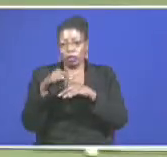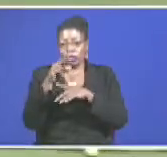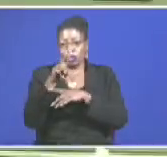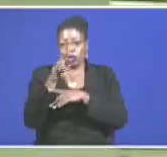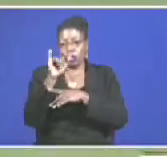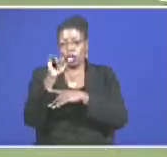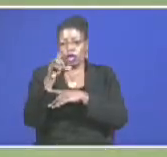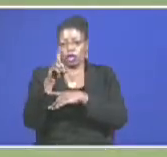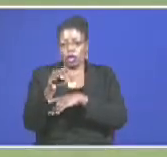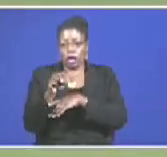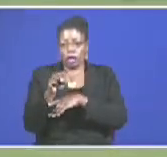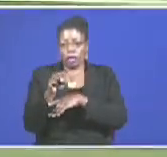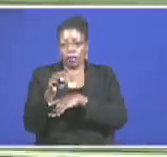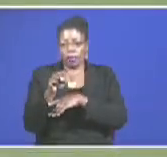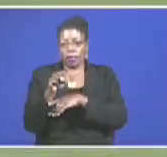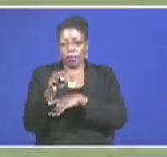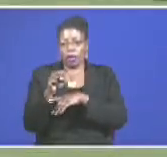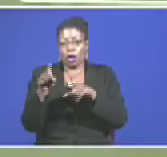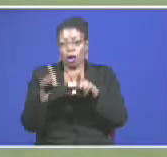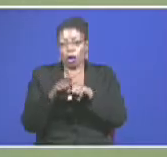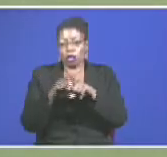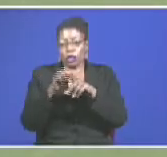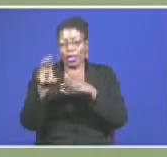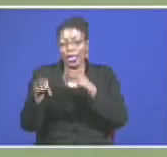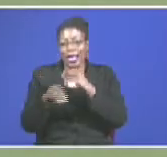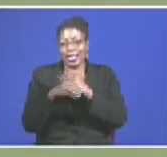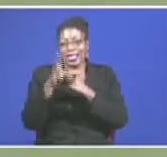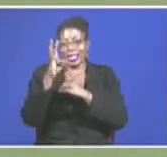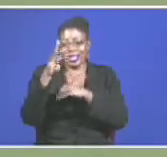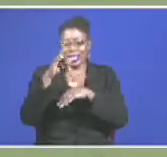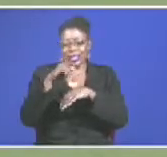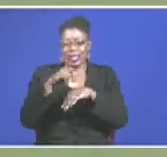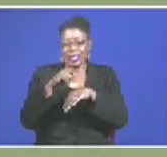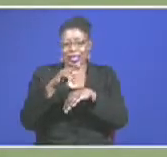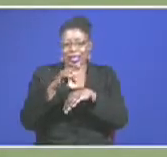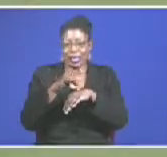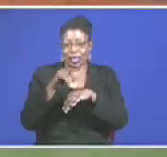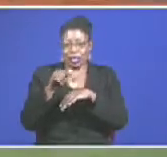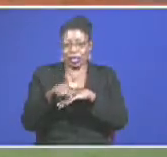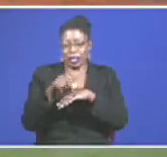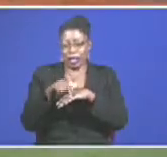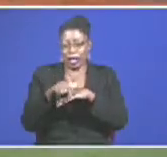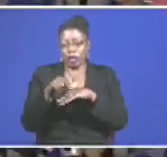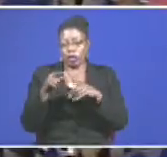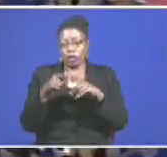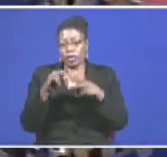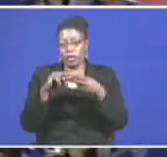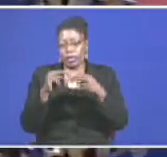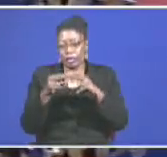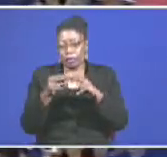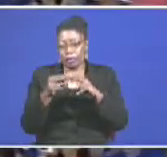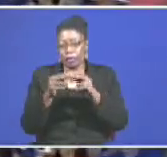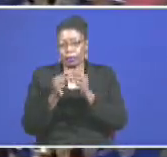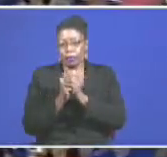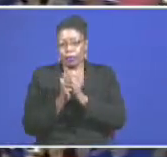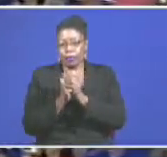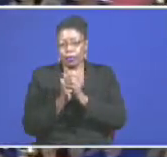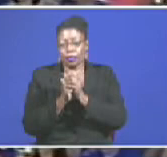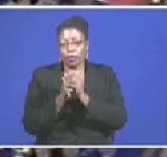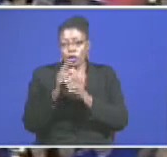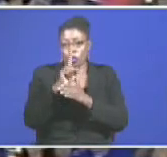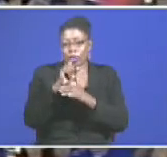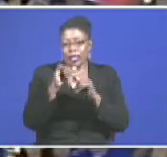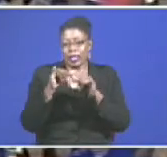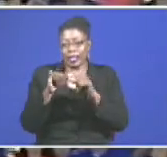on receptions this season. He also added 6 touchdowns to his stats. Wharton, who is draft eligible, can opt to stay and